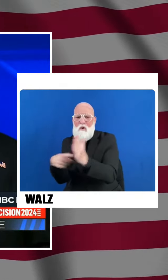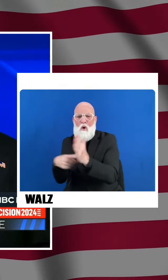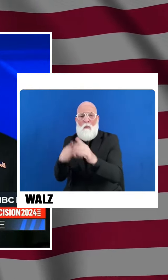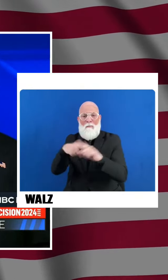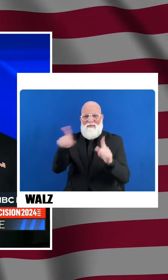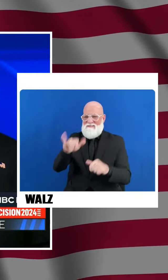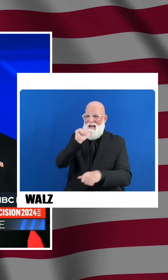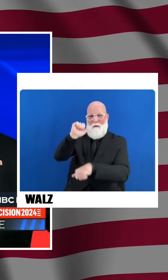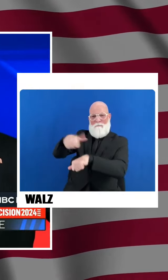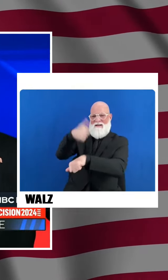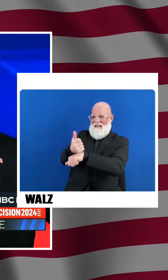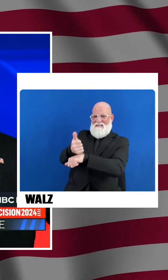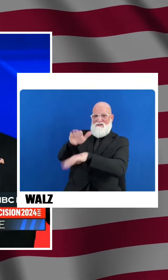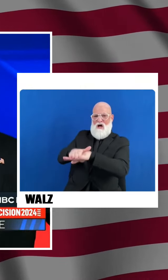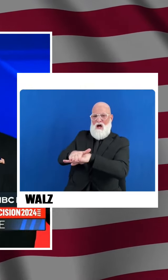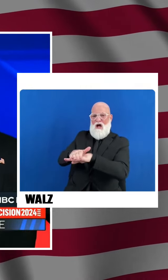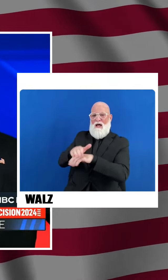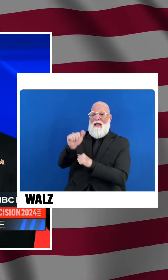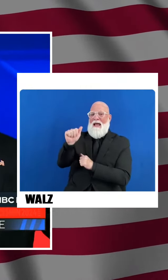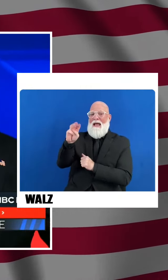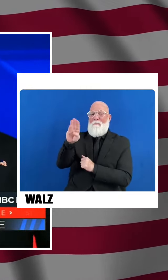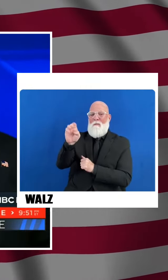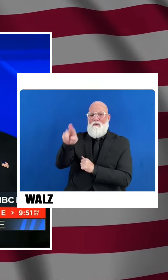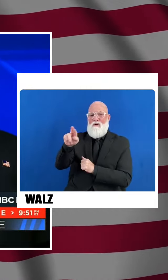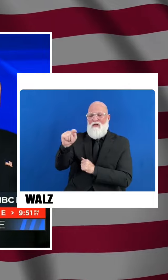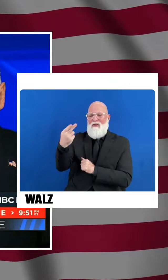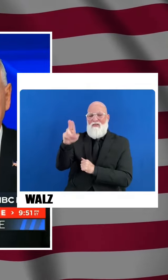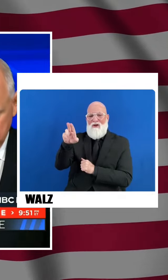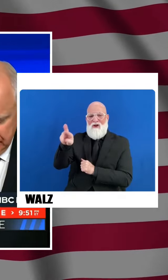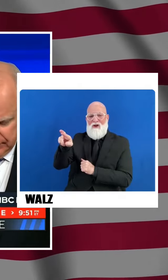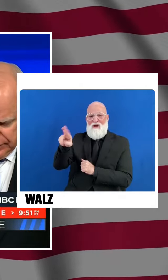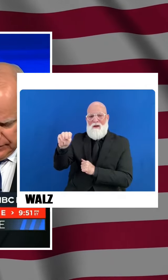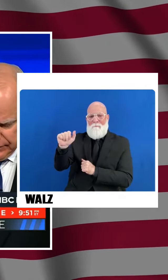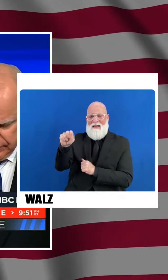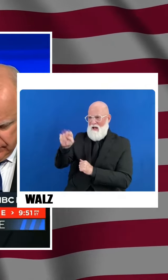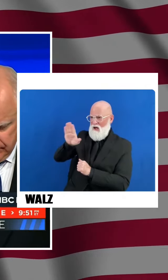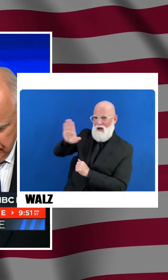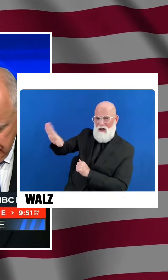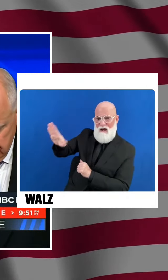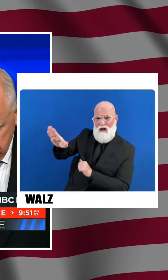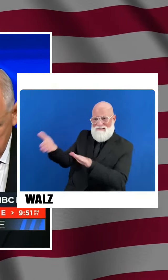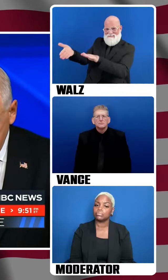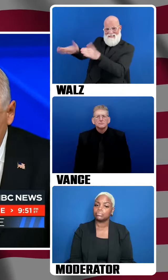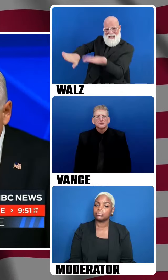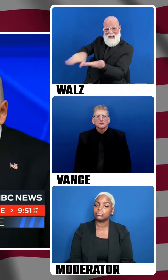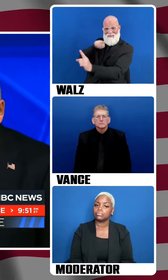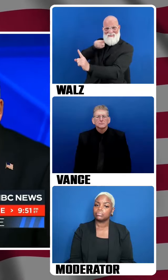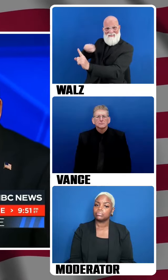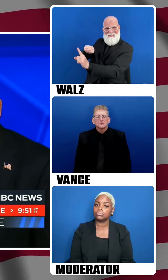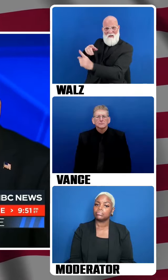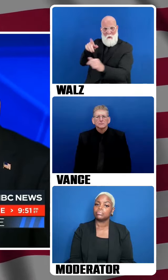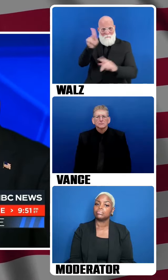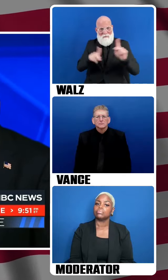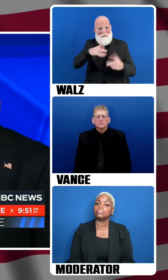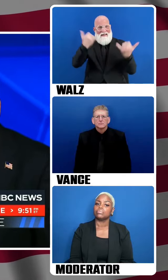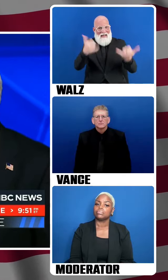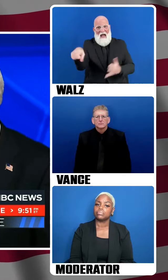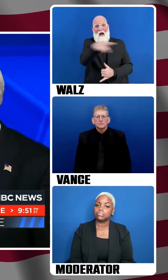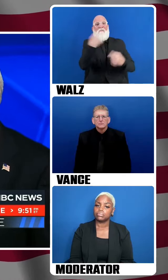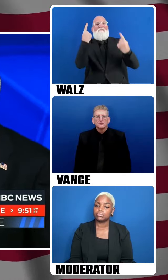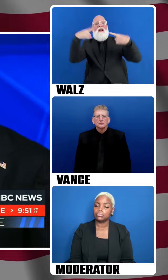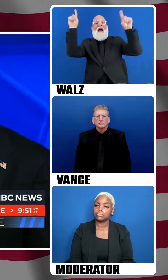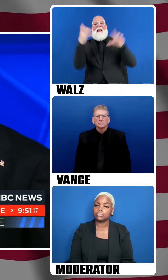like Amber Thurman drive 600 miles to try and get health care. Senator? May I respond to that? First of all, Governor, I agree with you. Amber Thurman should still be alive,